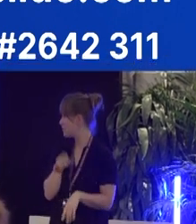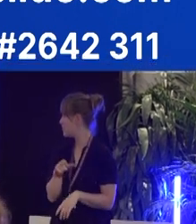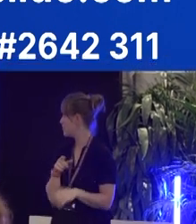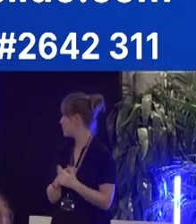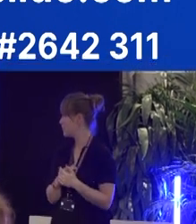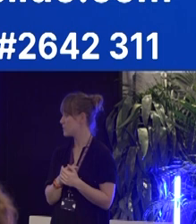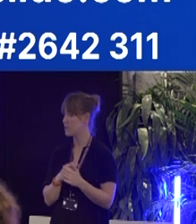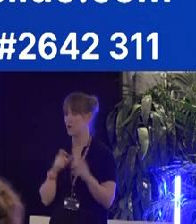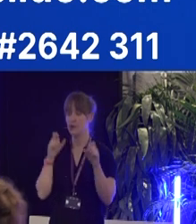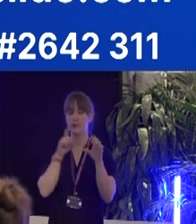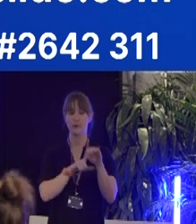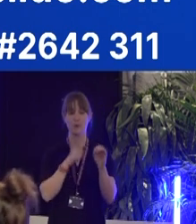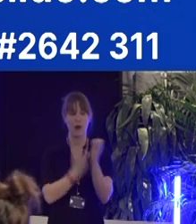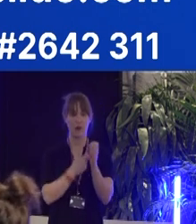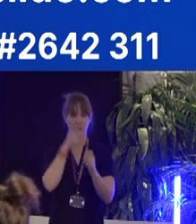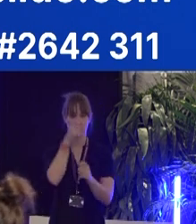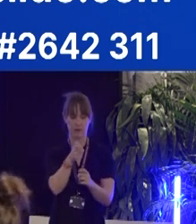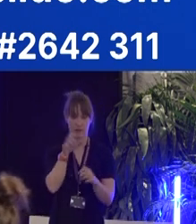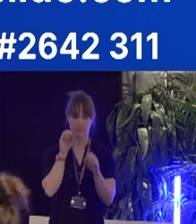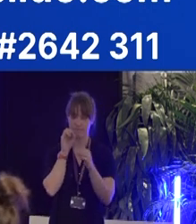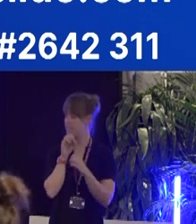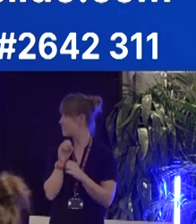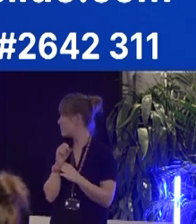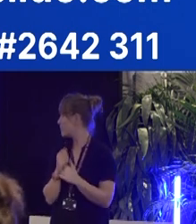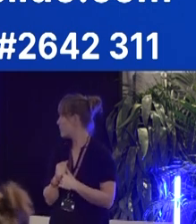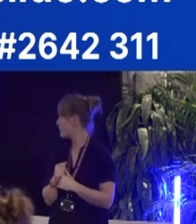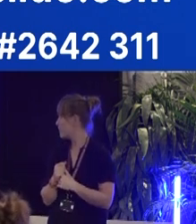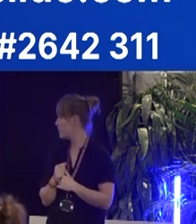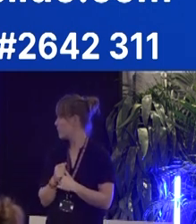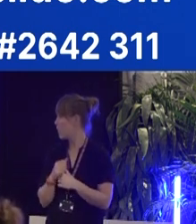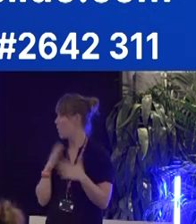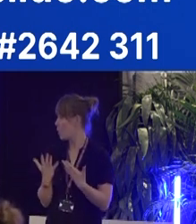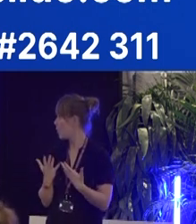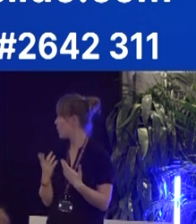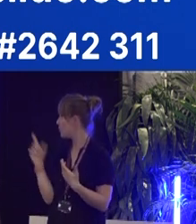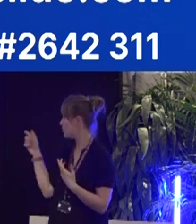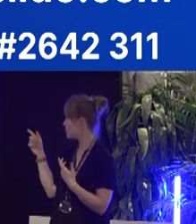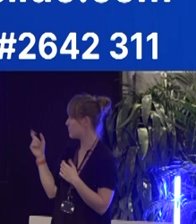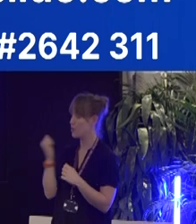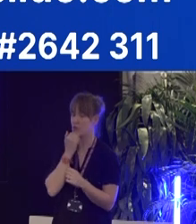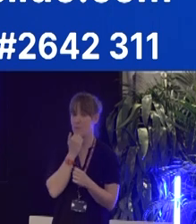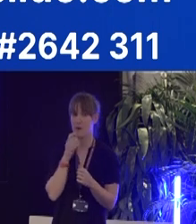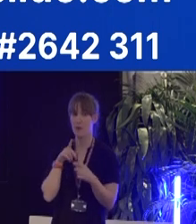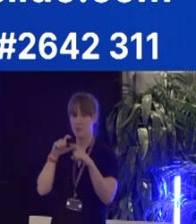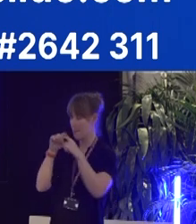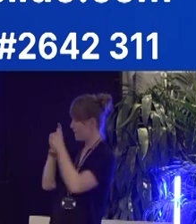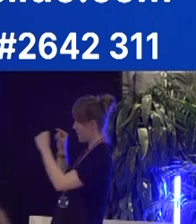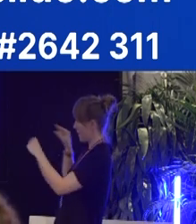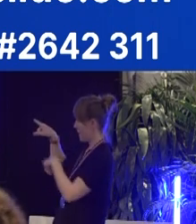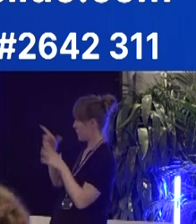and scan the QR code if you can, or enter the code at the bottom, which